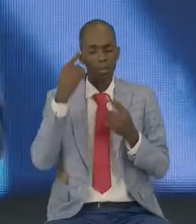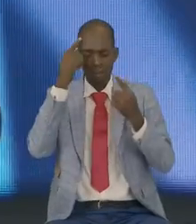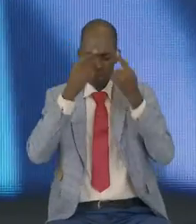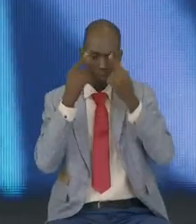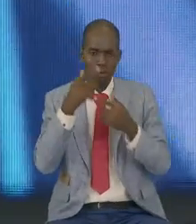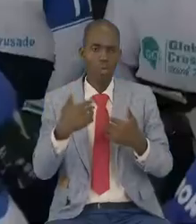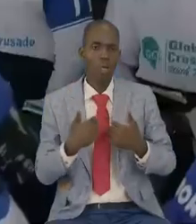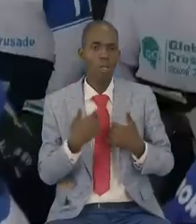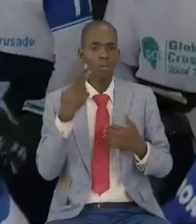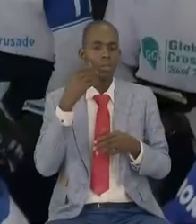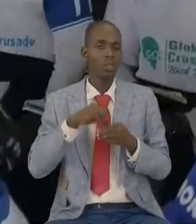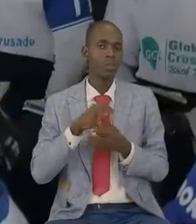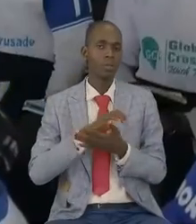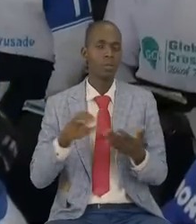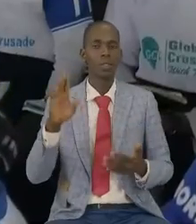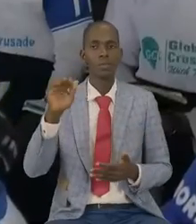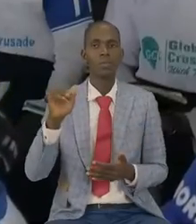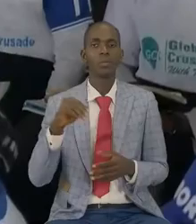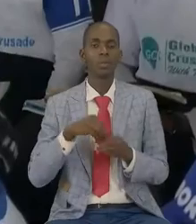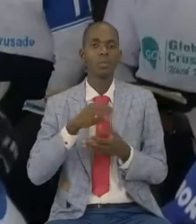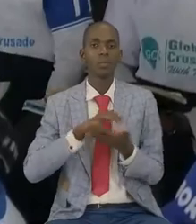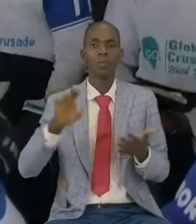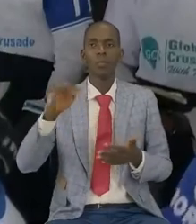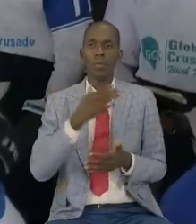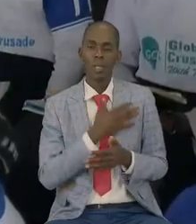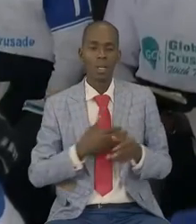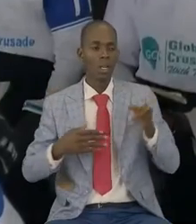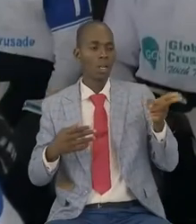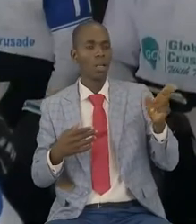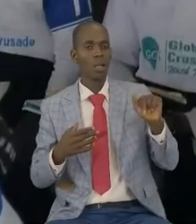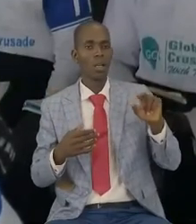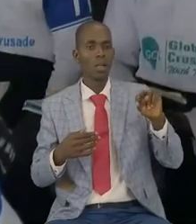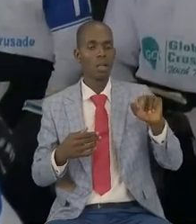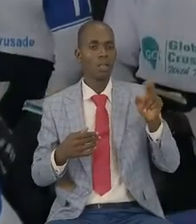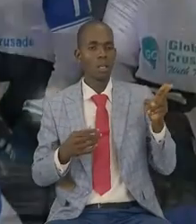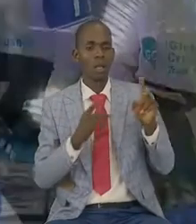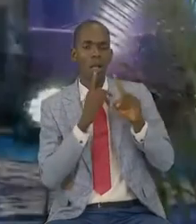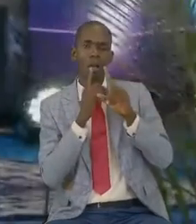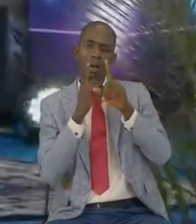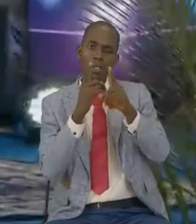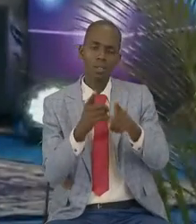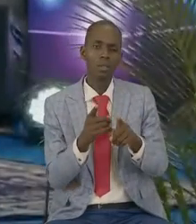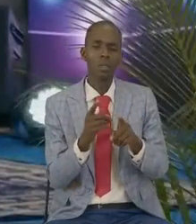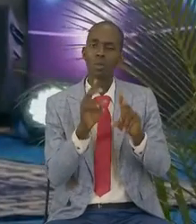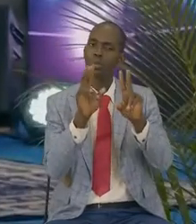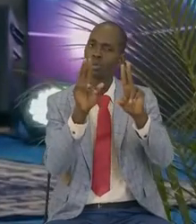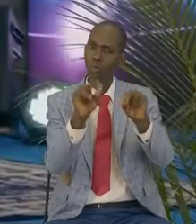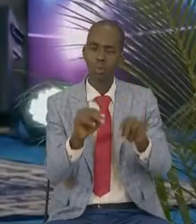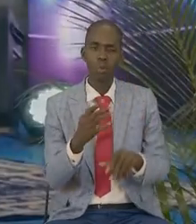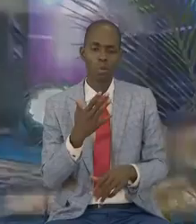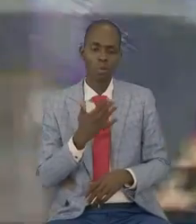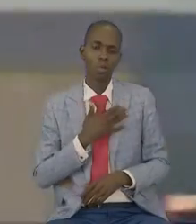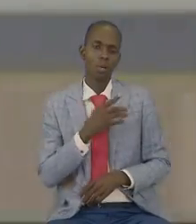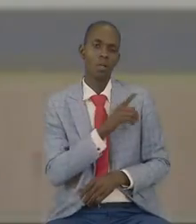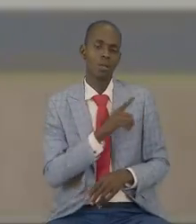verse 15. In verse 15, and Anna answered and said, no, my Lord, my